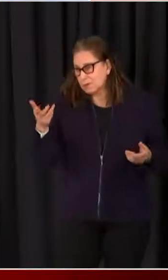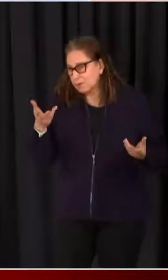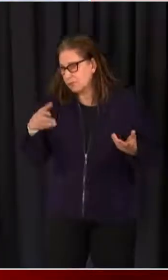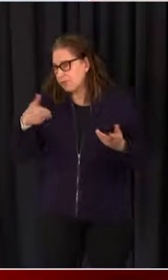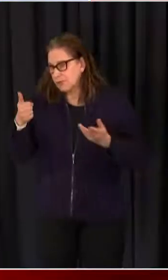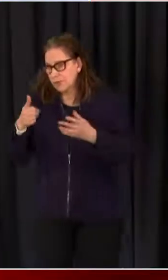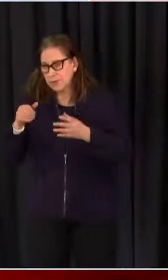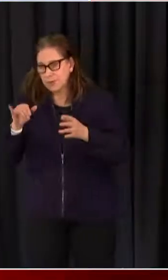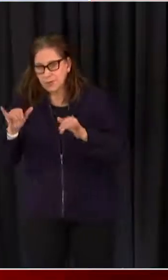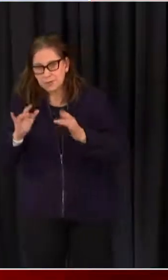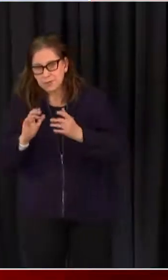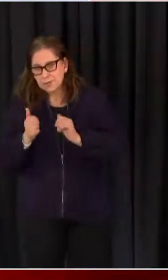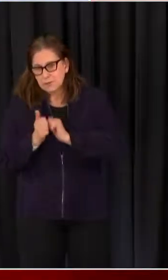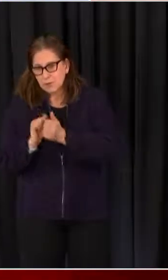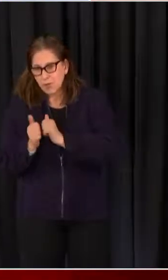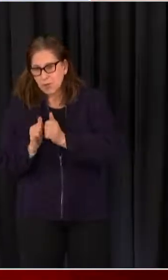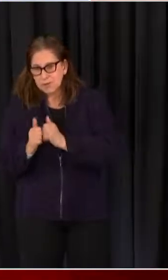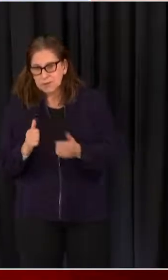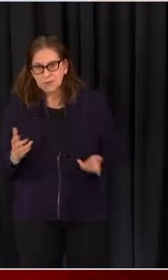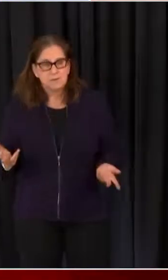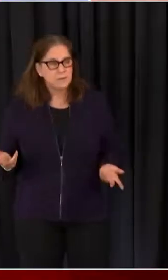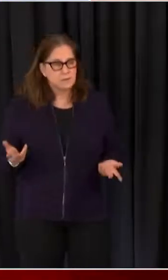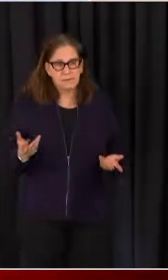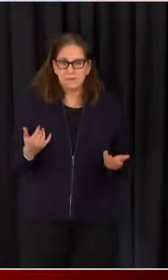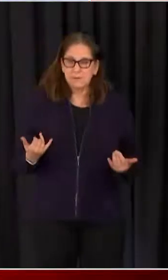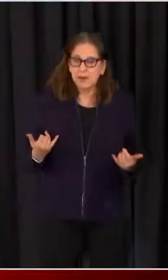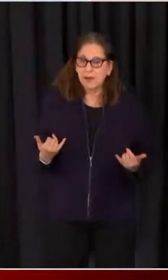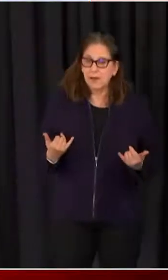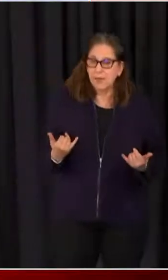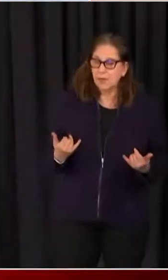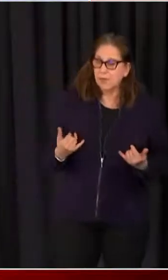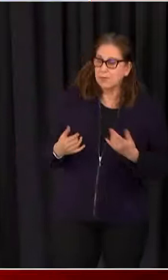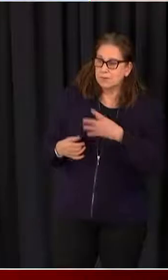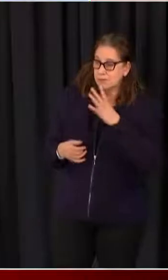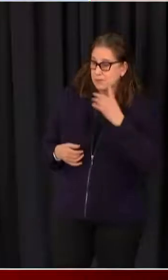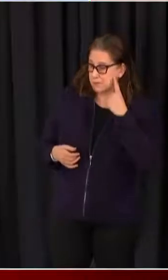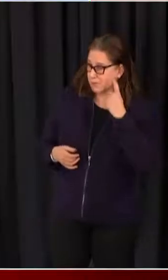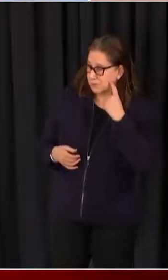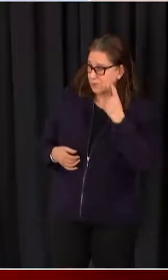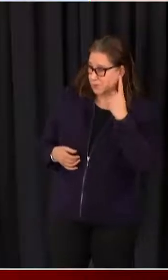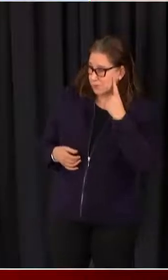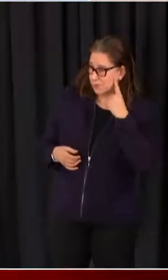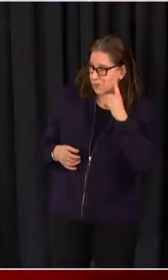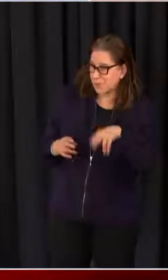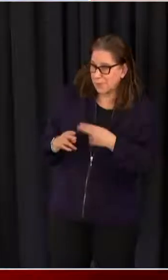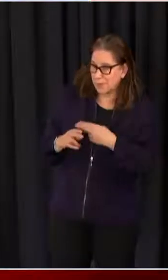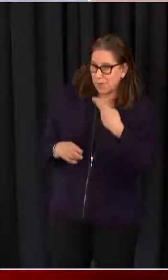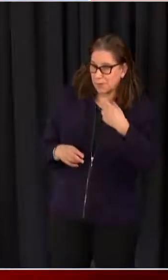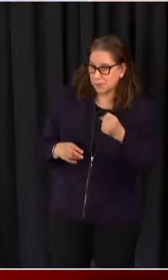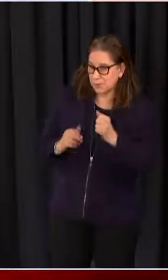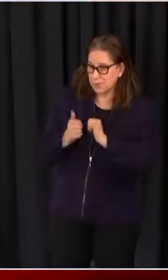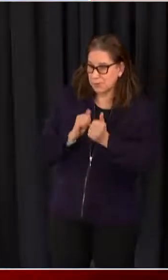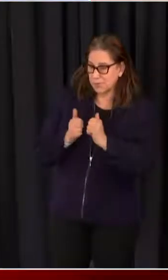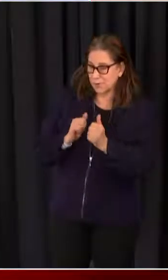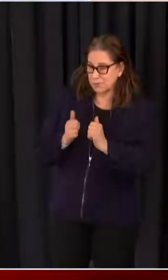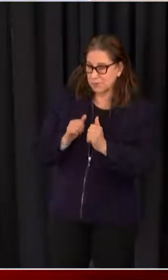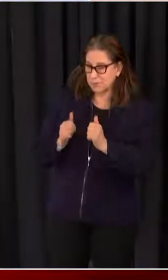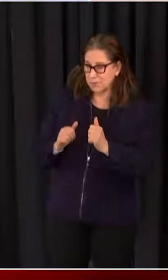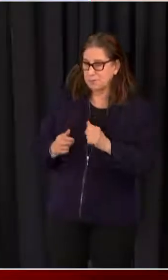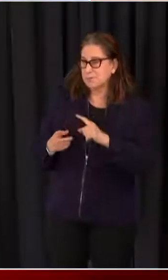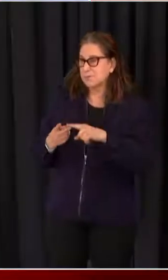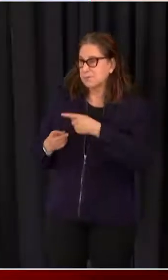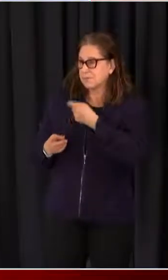that. You heard from us today about high school sports. You've also heard this week about